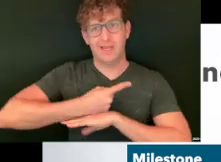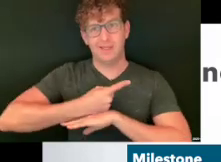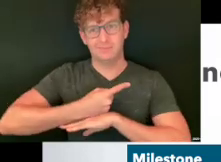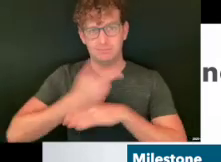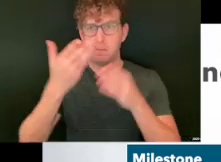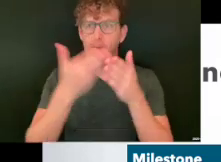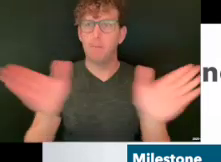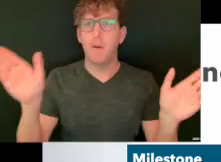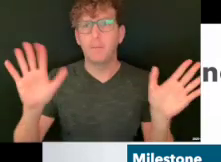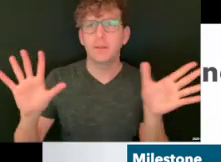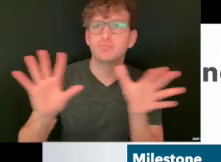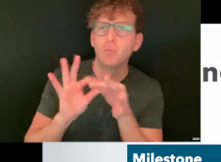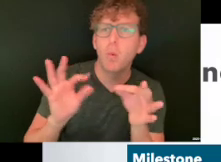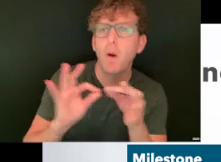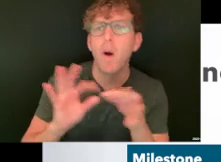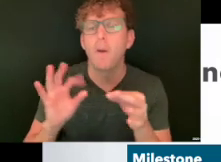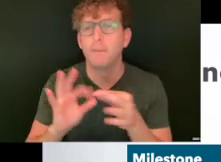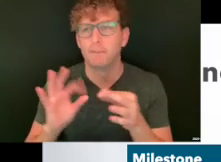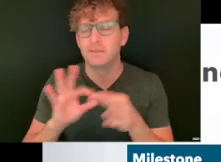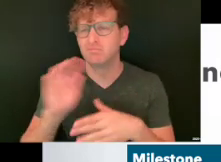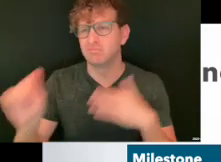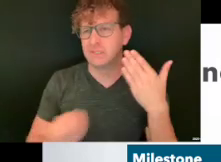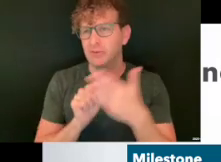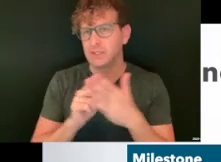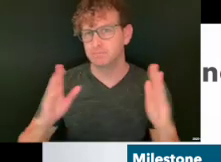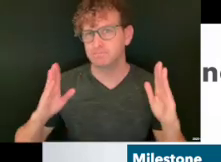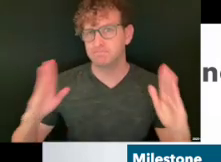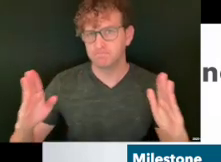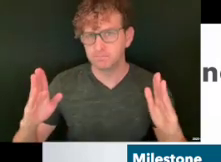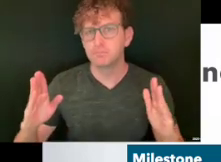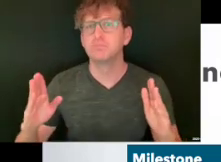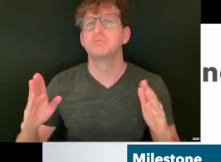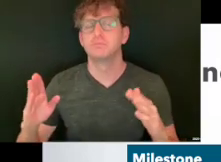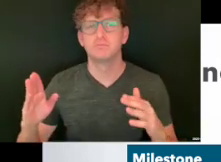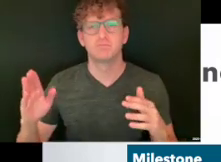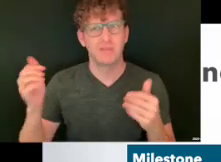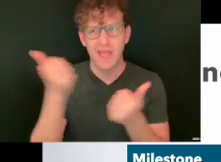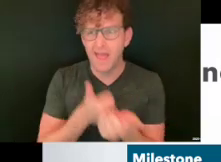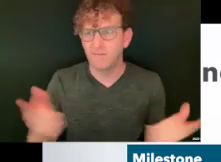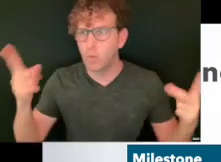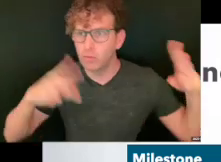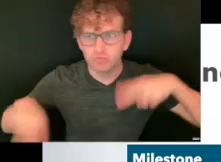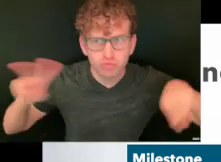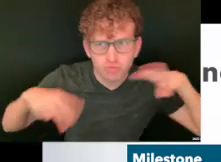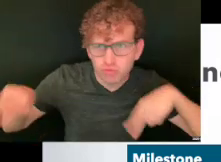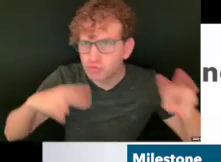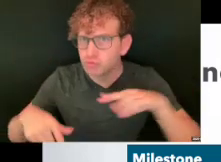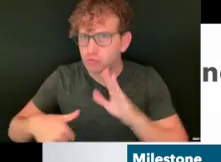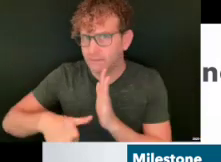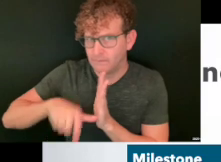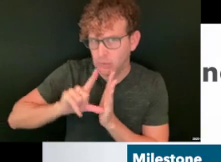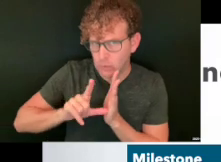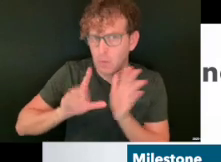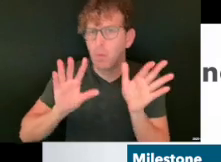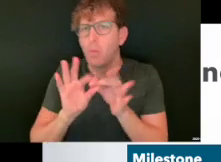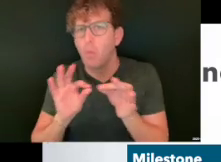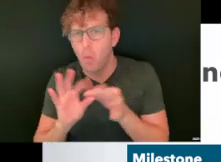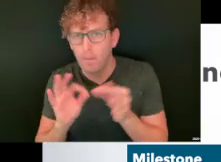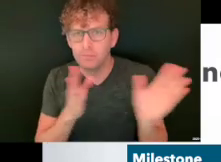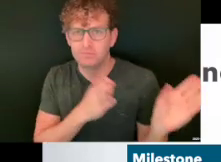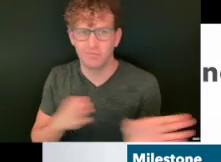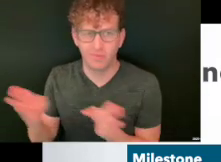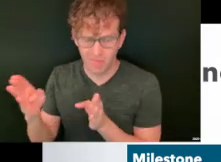questions and comments on the plan that you may have been able to come up with in your review at that